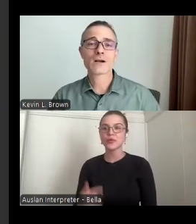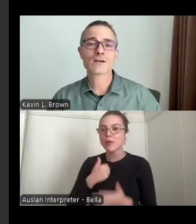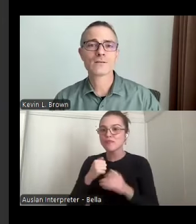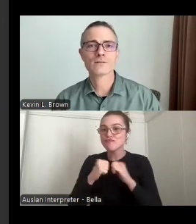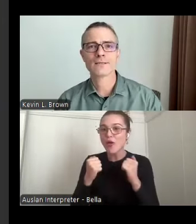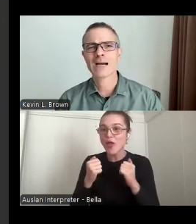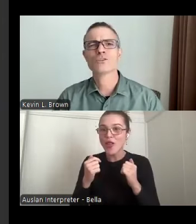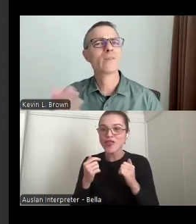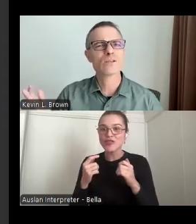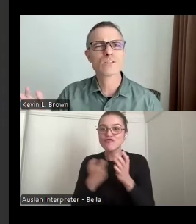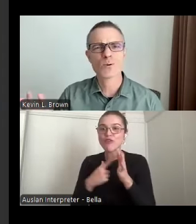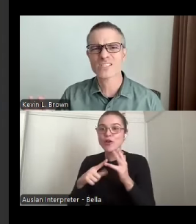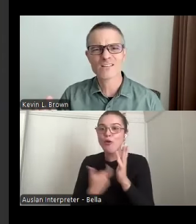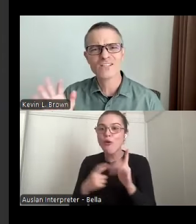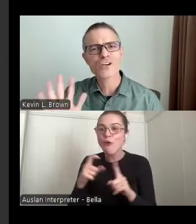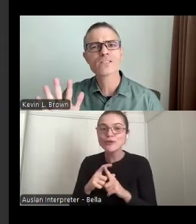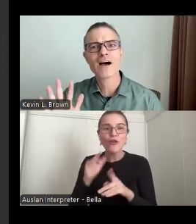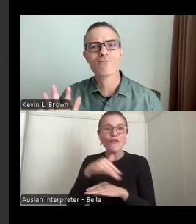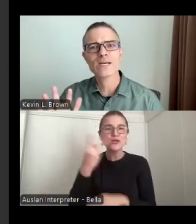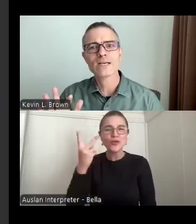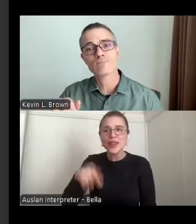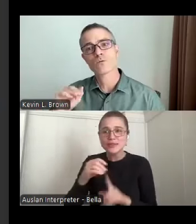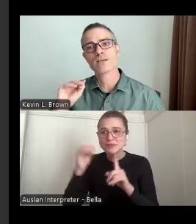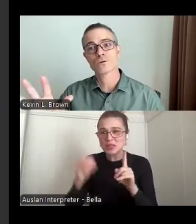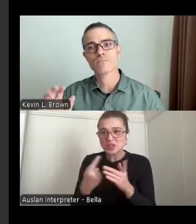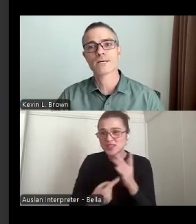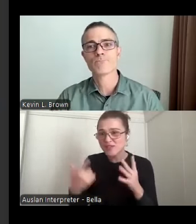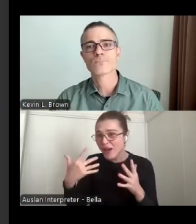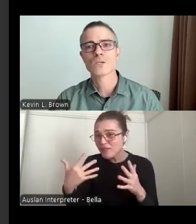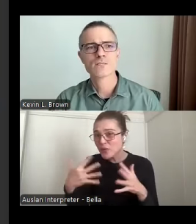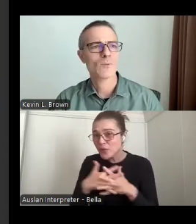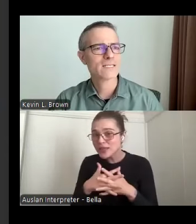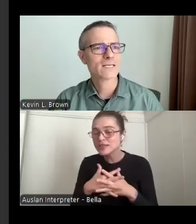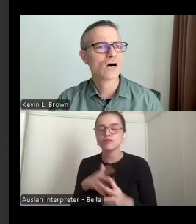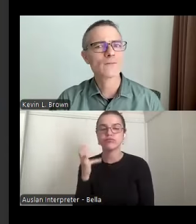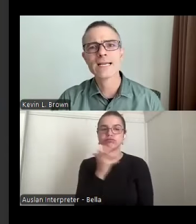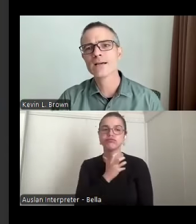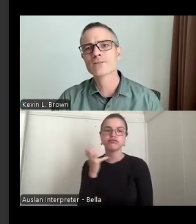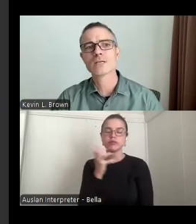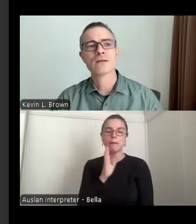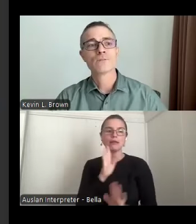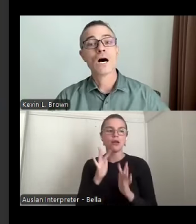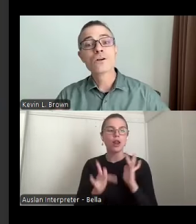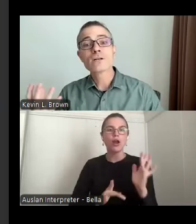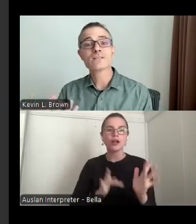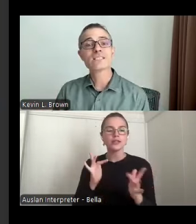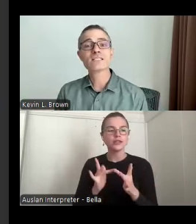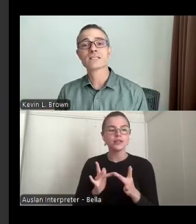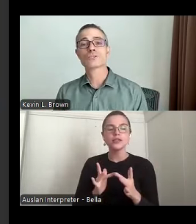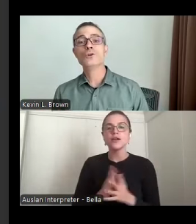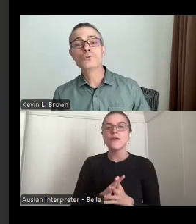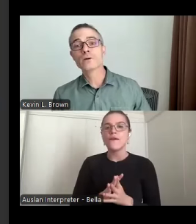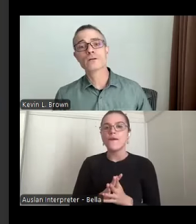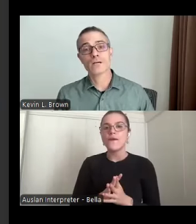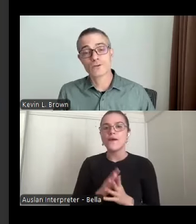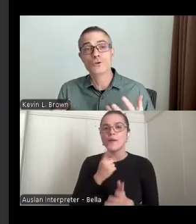donations record by 2,000% in just 5 weeks. So these were some amazing online gifts. 166